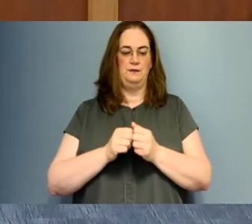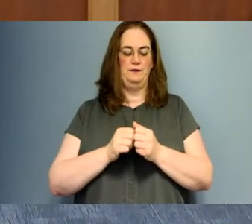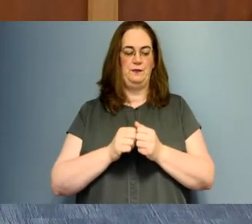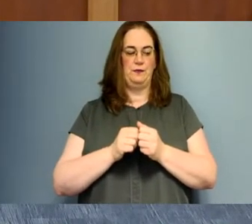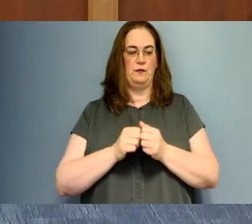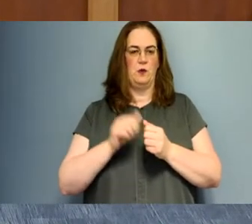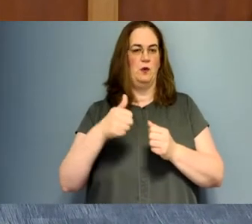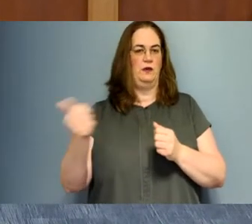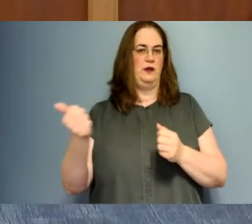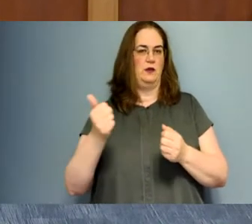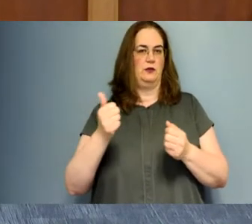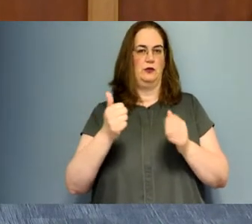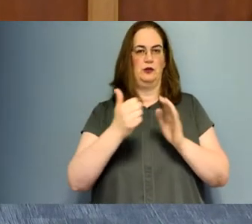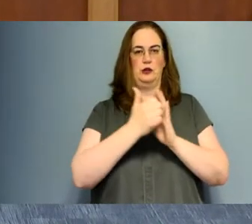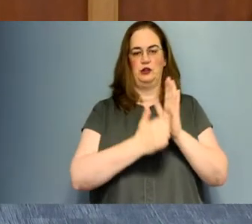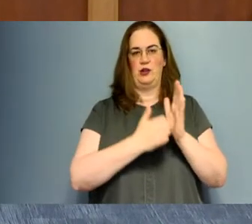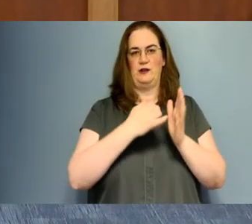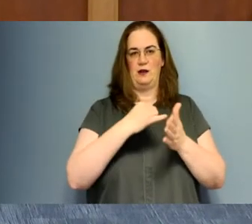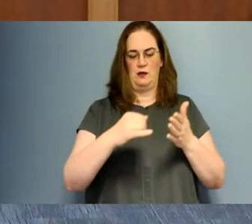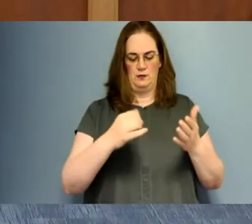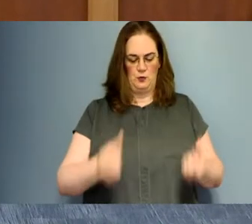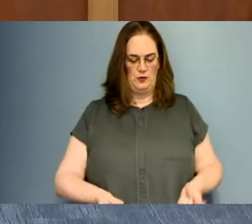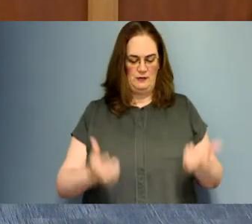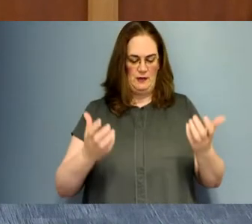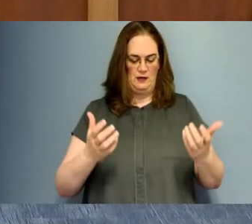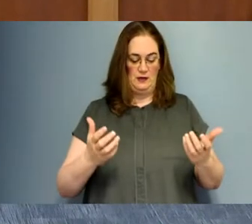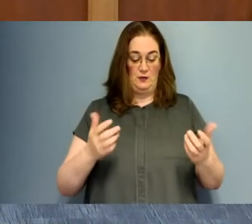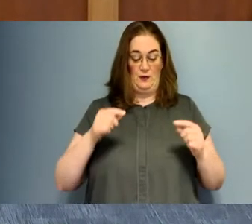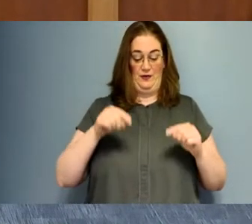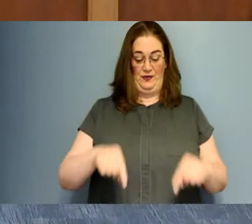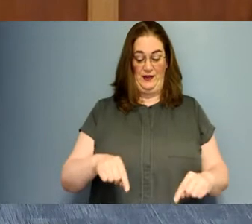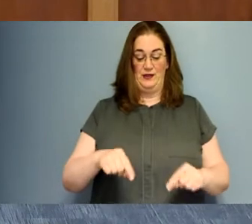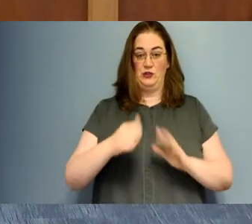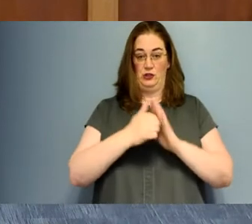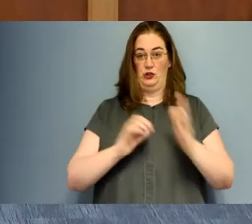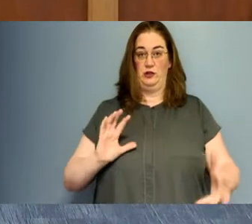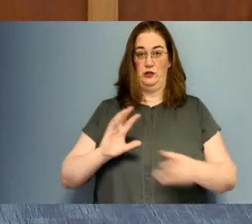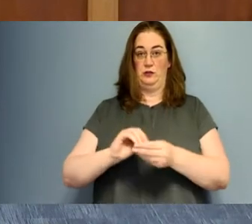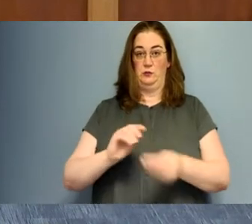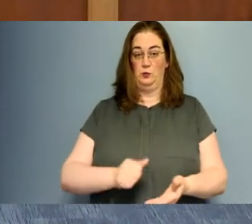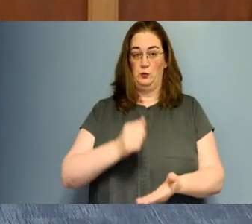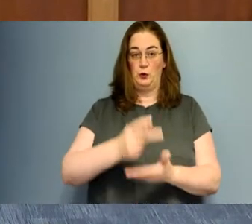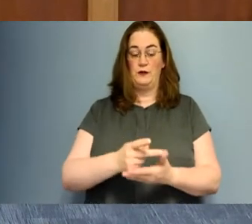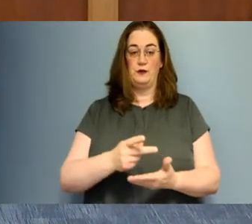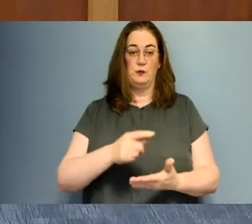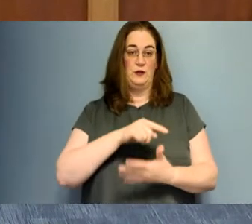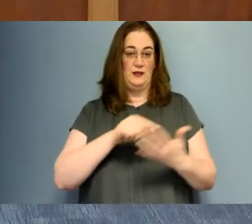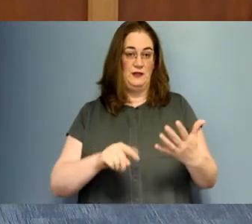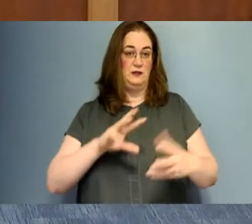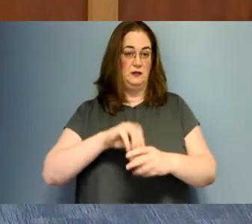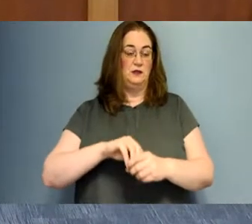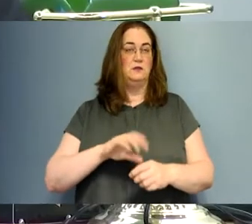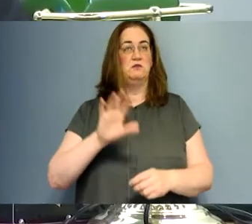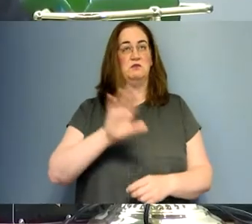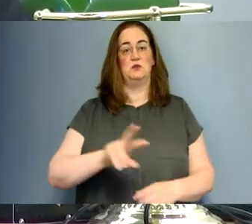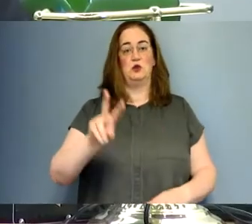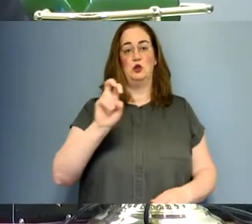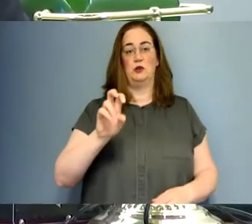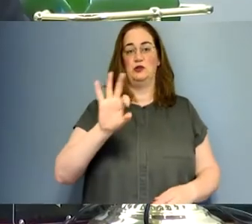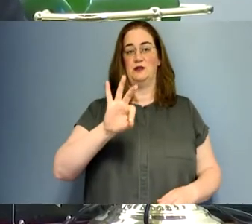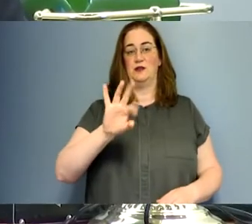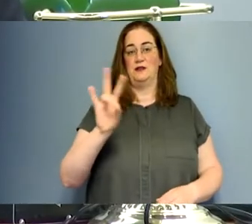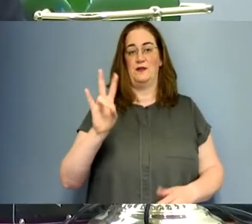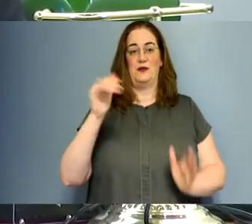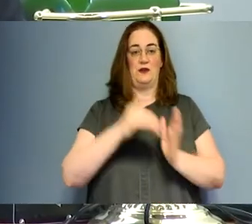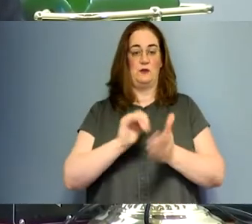one of the other agenda items is we're spending with this agenda that we're approving with these items about